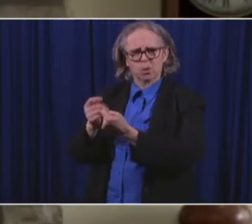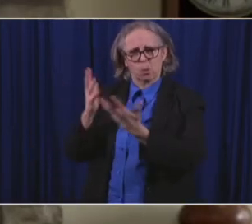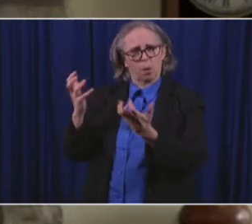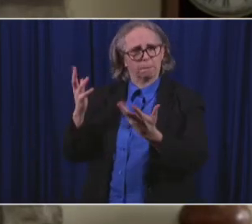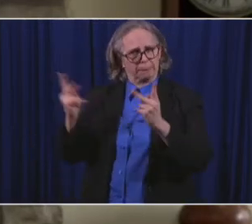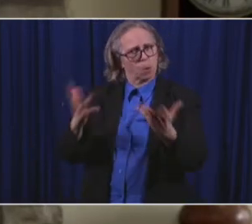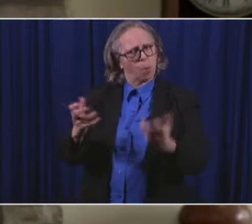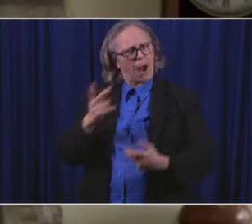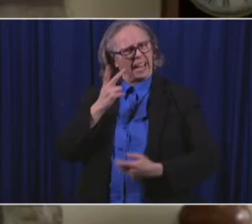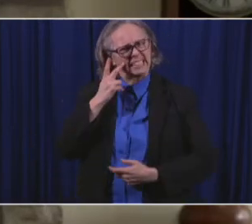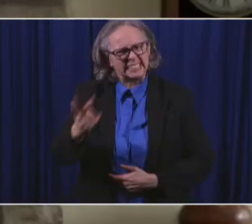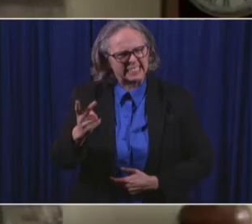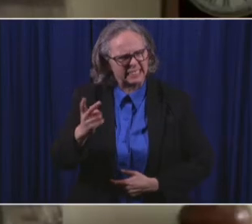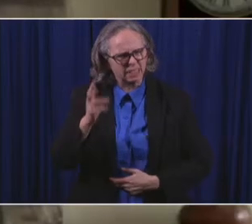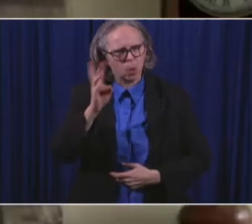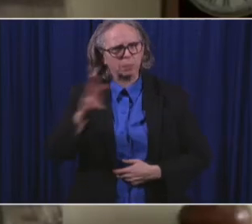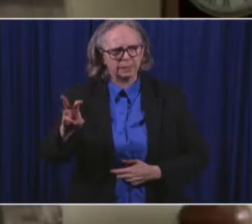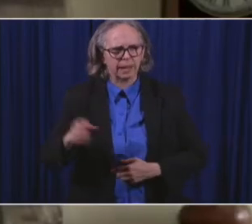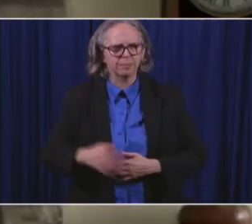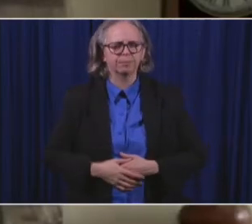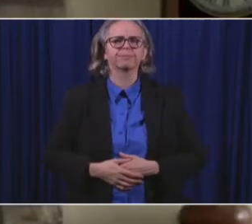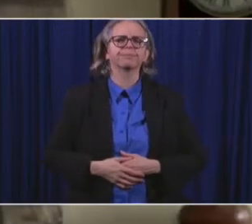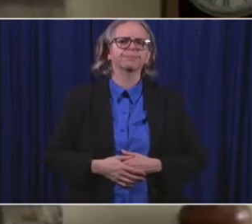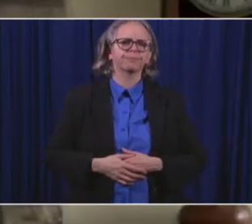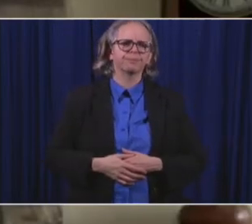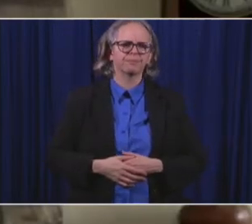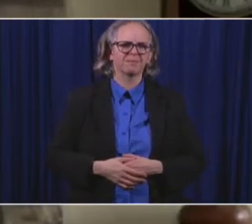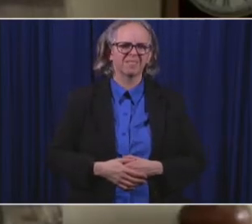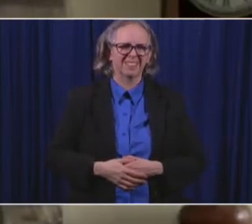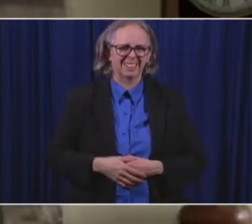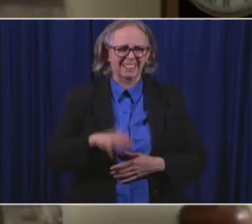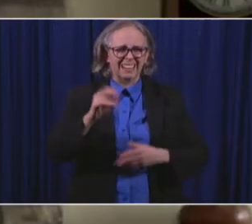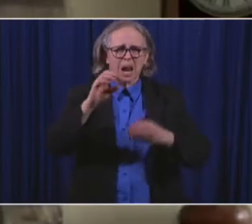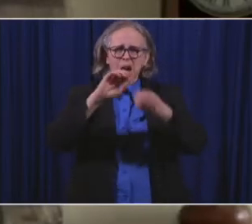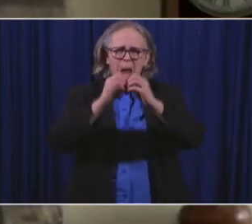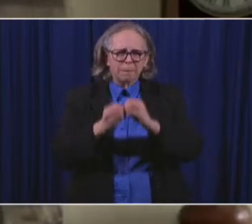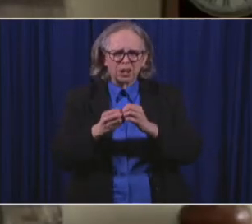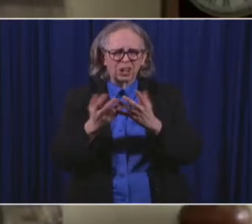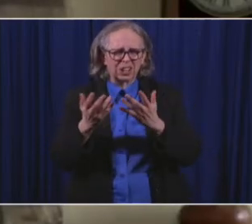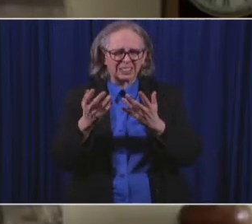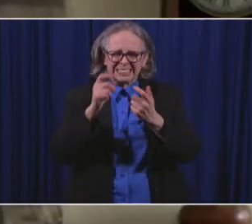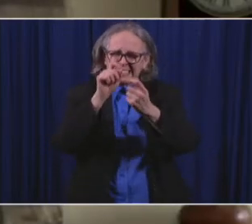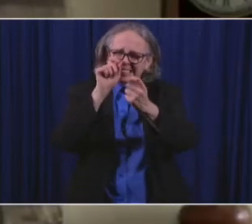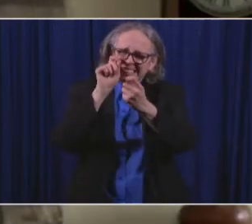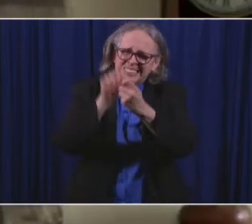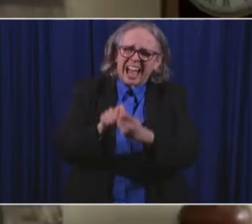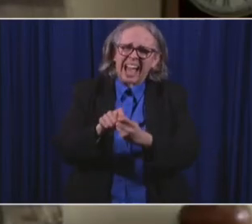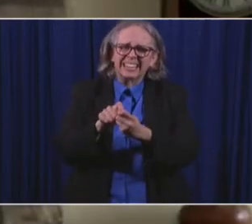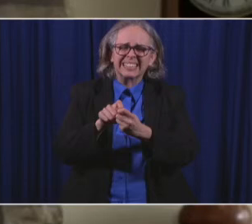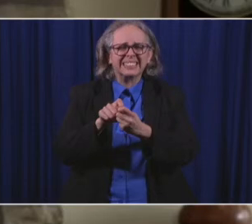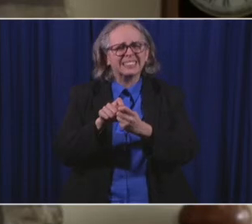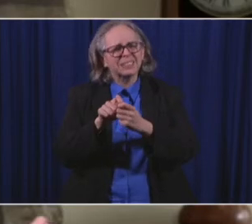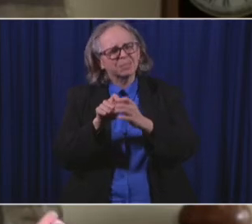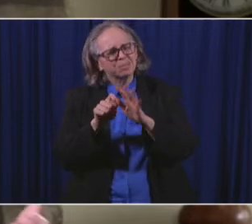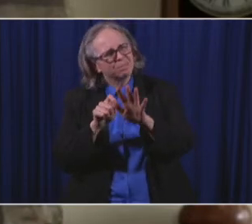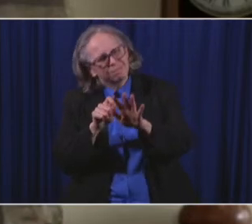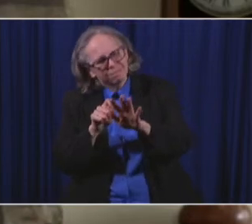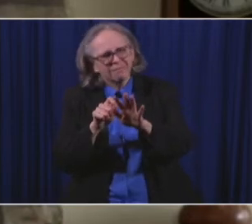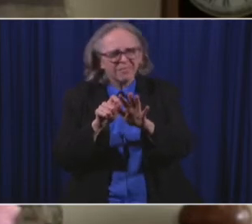Now, how defined those numbers will be, Laura, I don't know. A lot of this